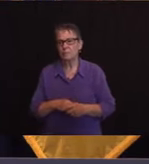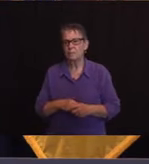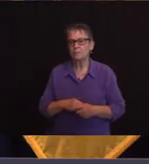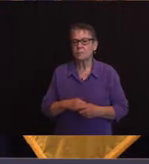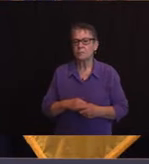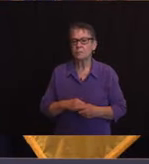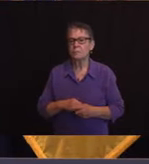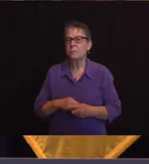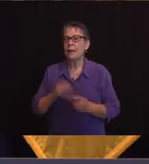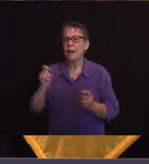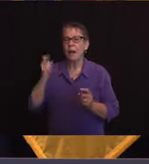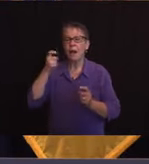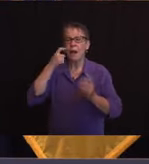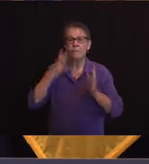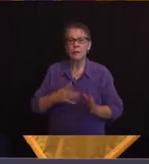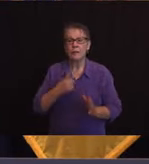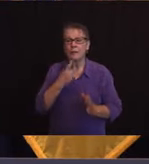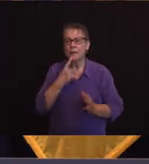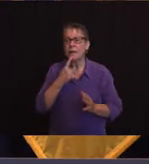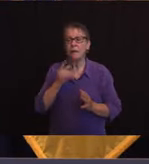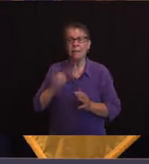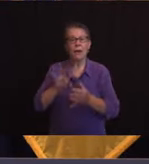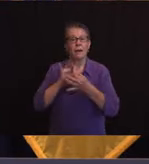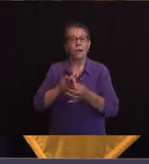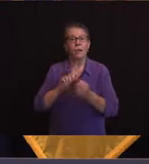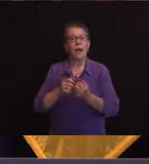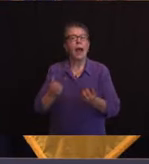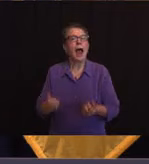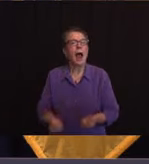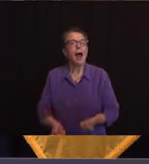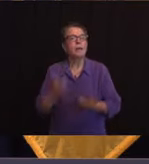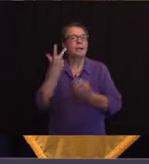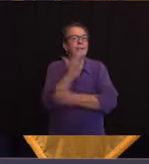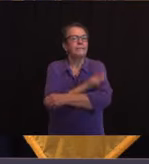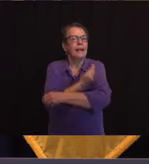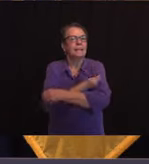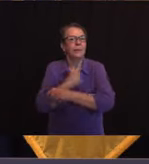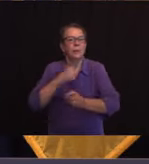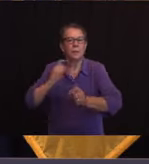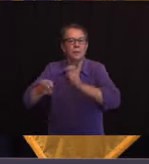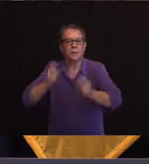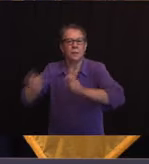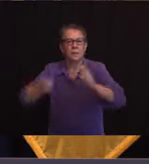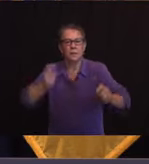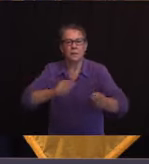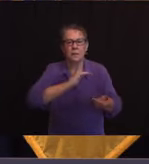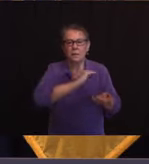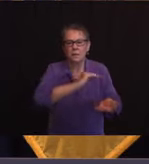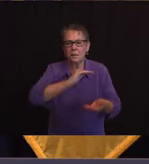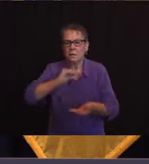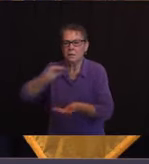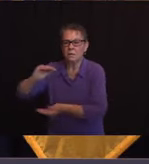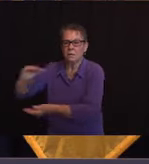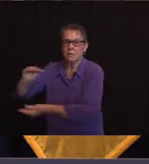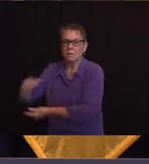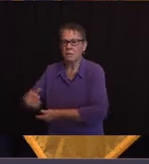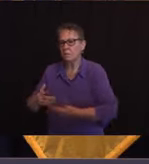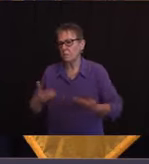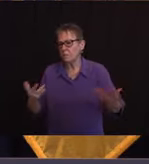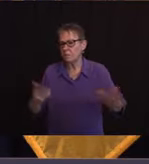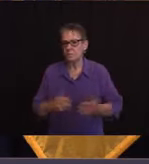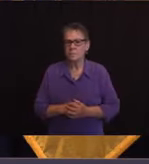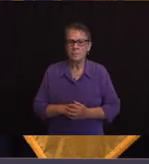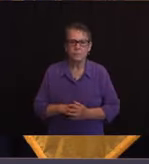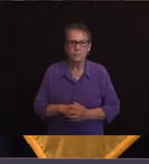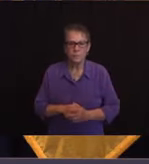then target into, for instance, impact your vaccine supply. So thank you for all that. Let's go to the back and then we'll come to Dave to finish